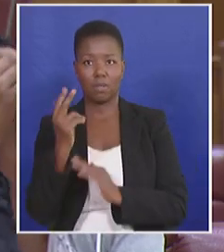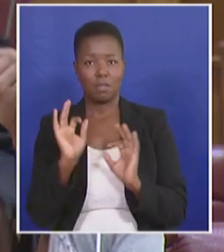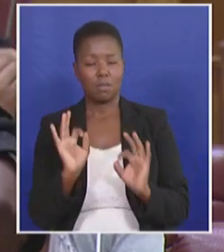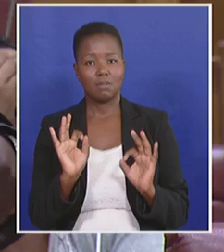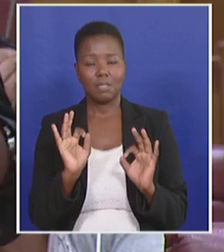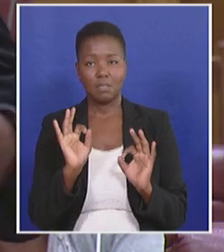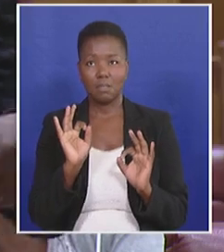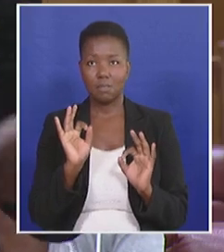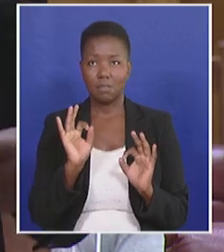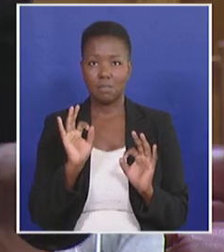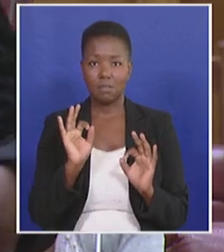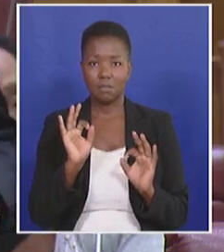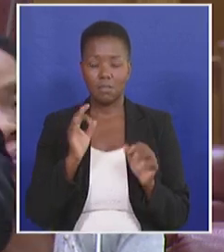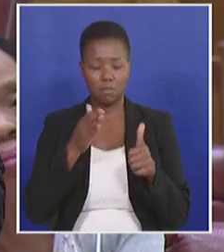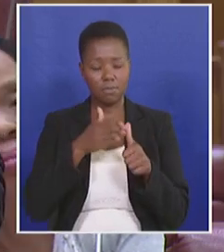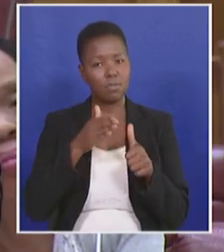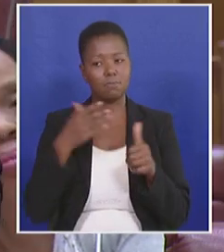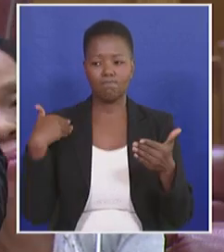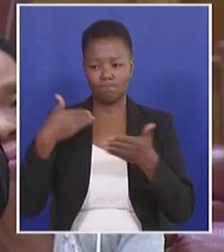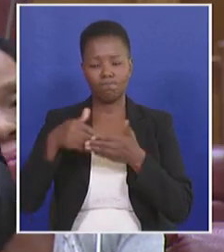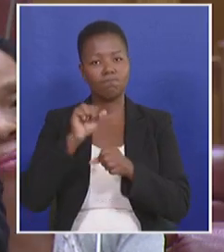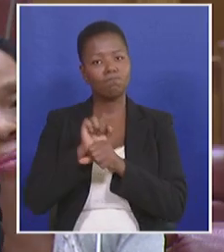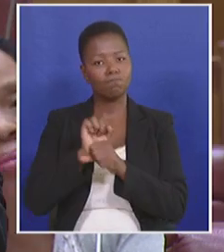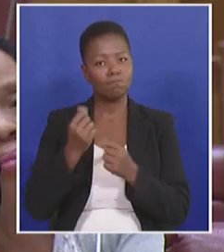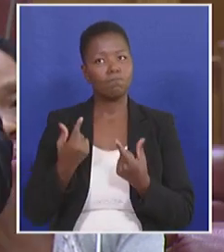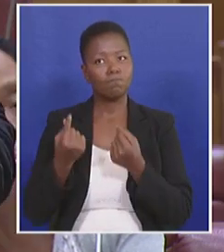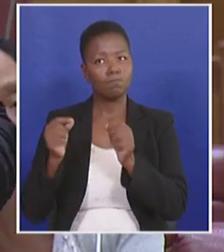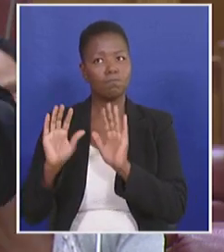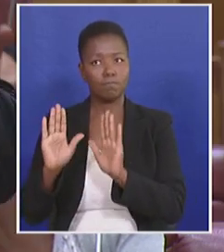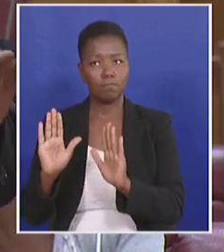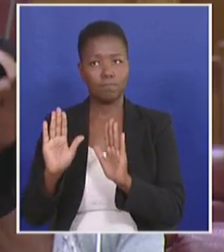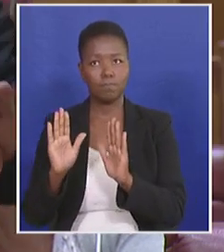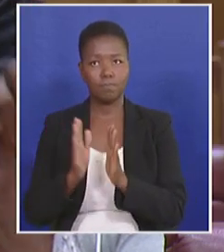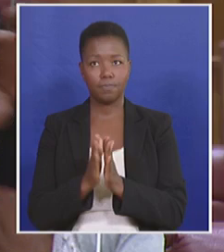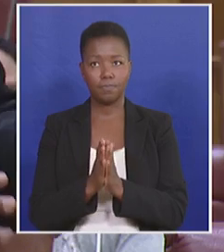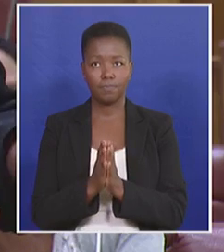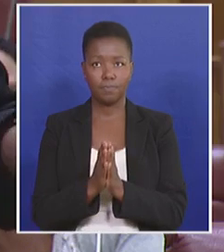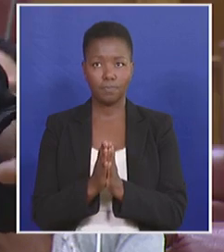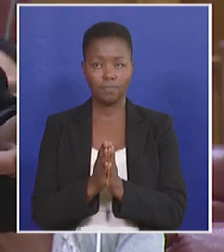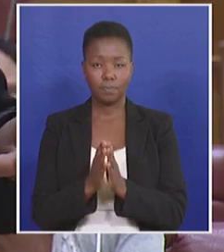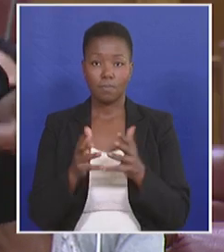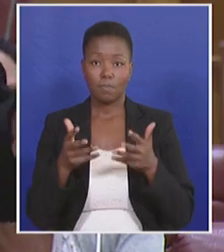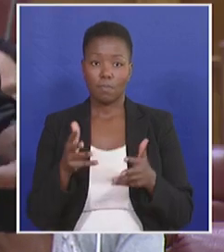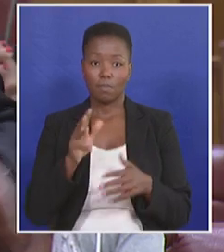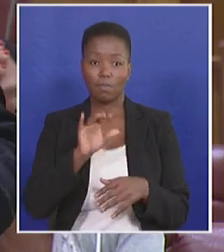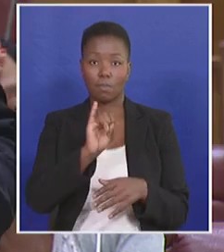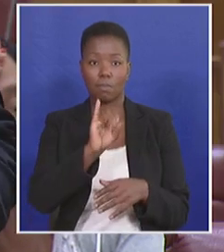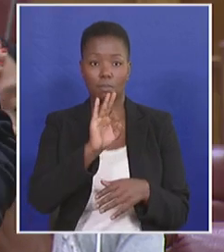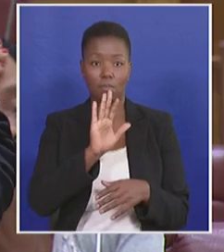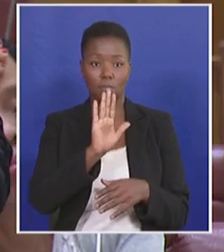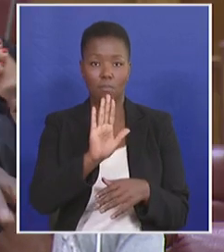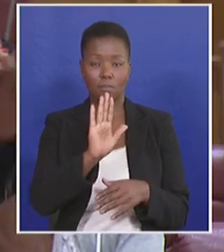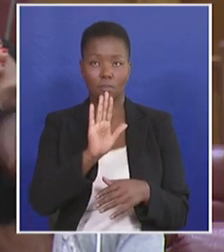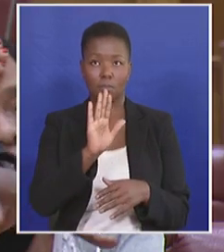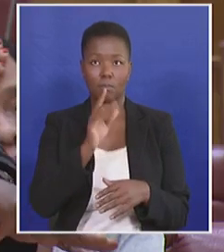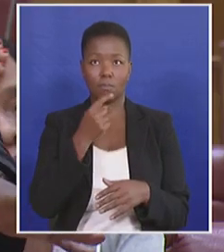the work that a system has got to deliver. that is what